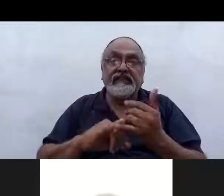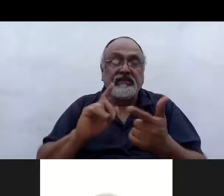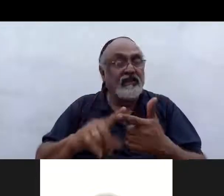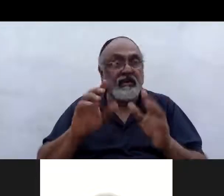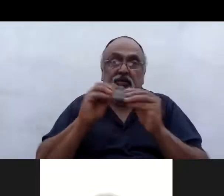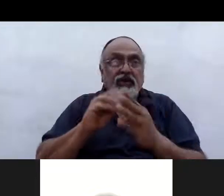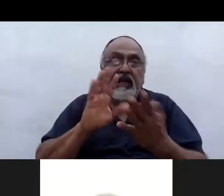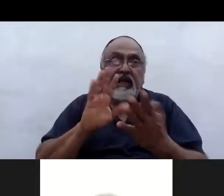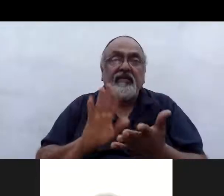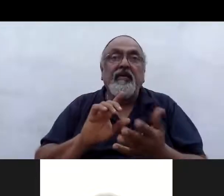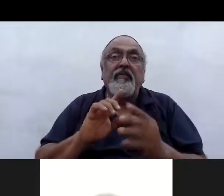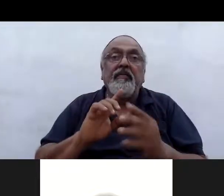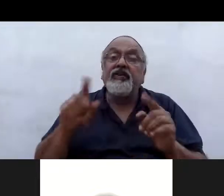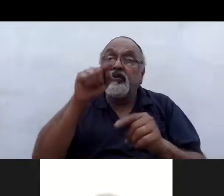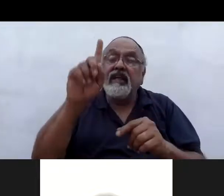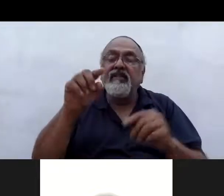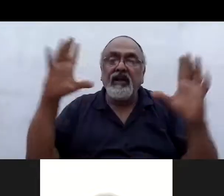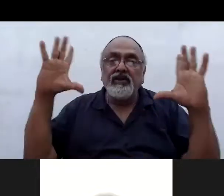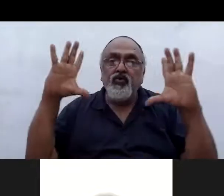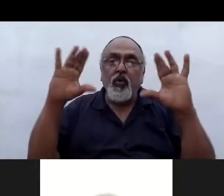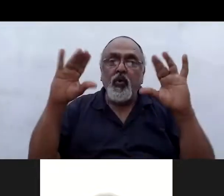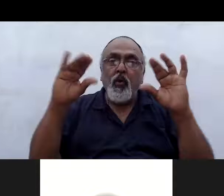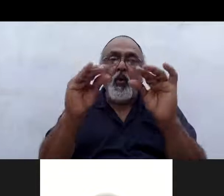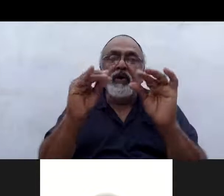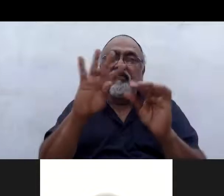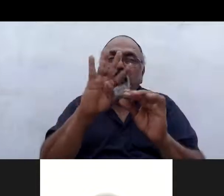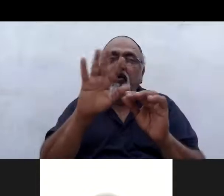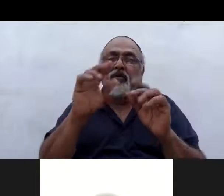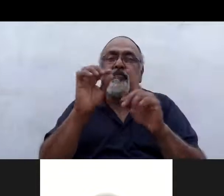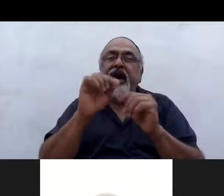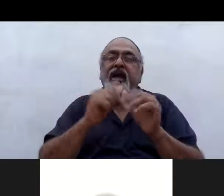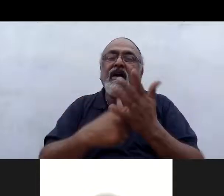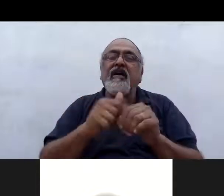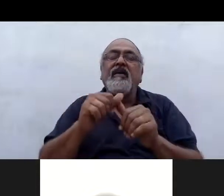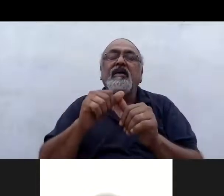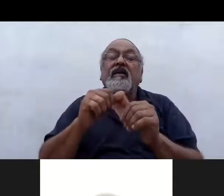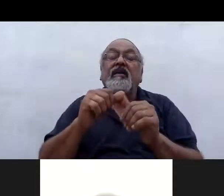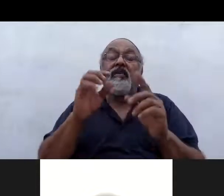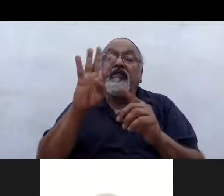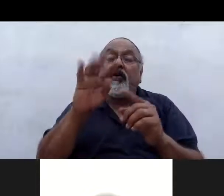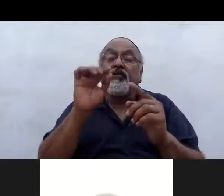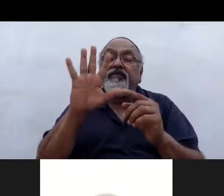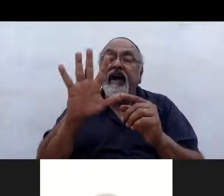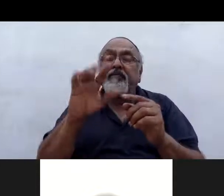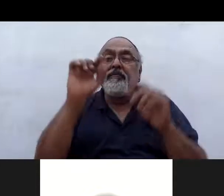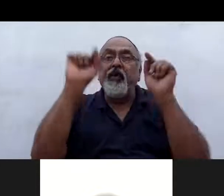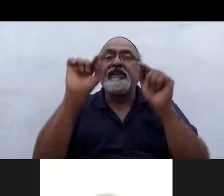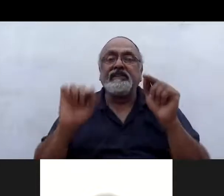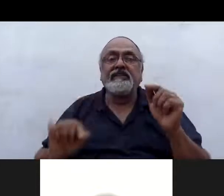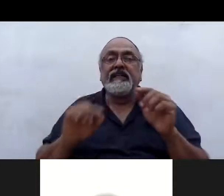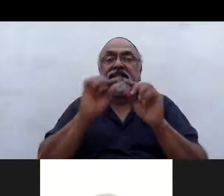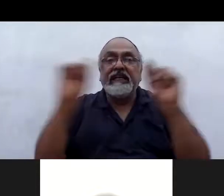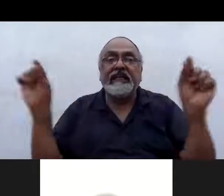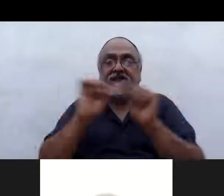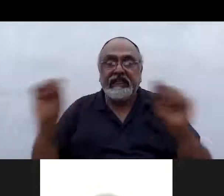be good enough to brief it in 4 to 5 sentences, 4 to 5 pointers.